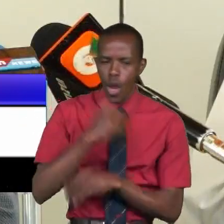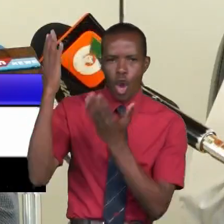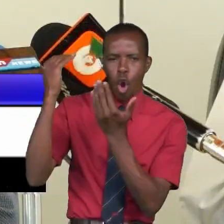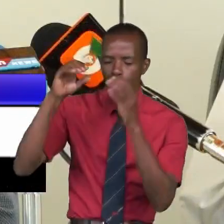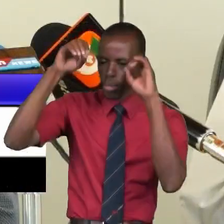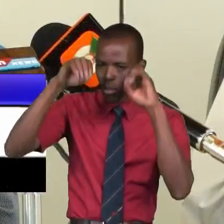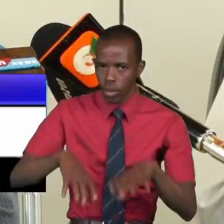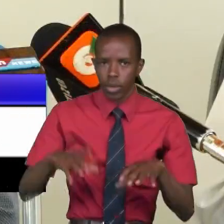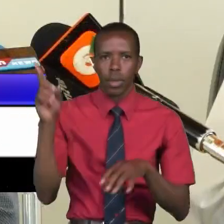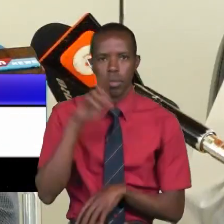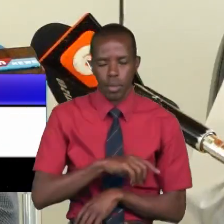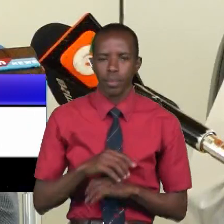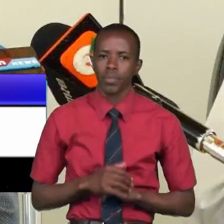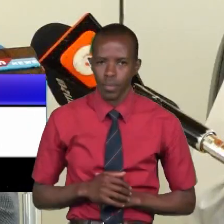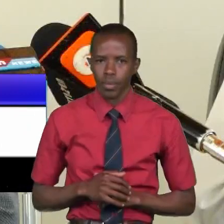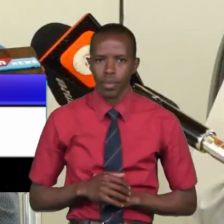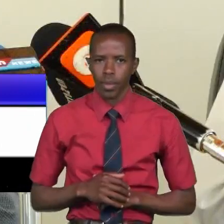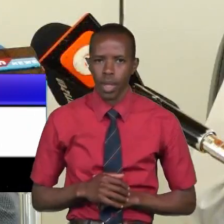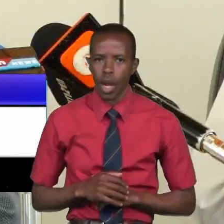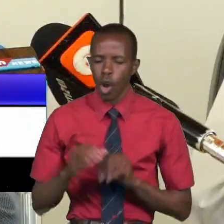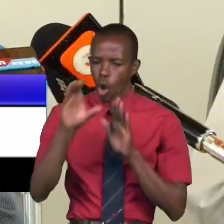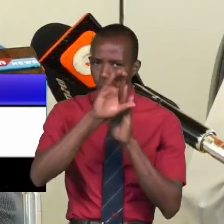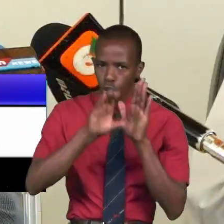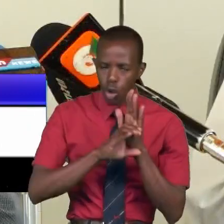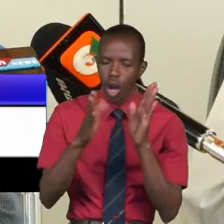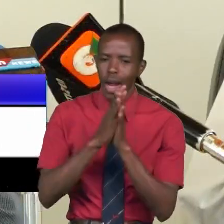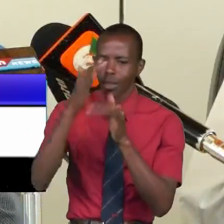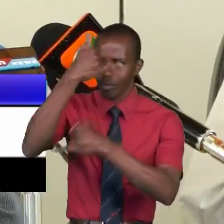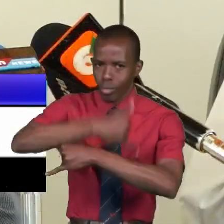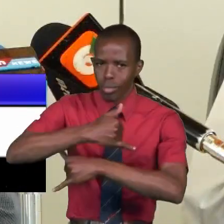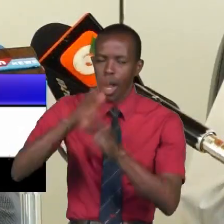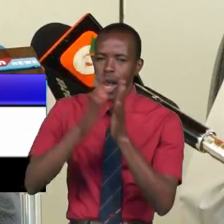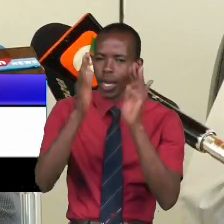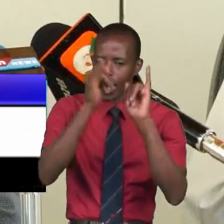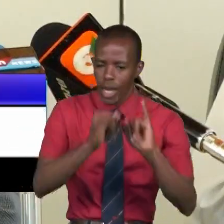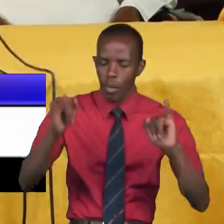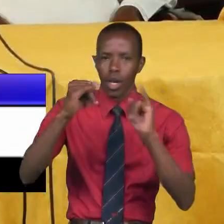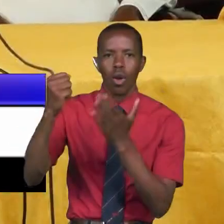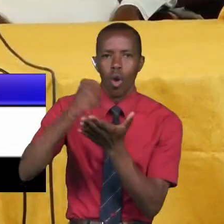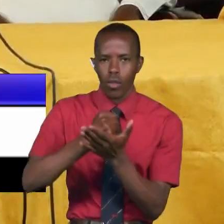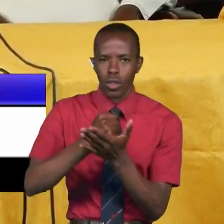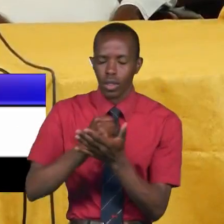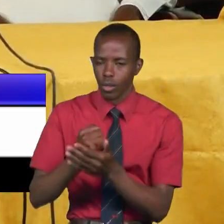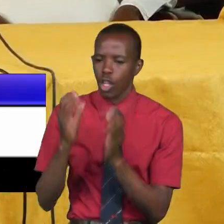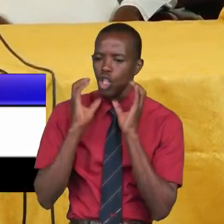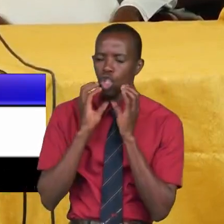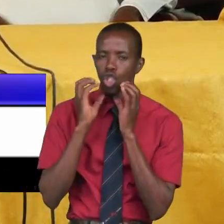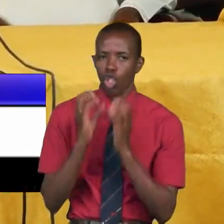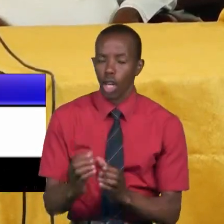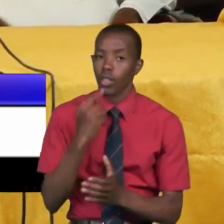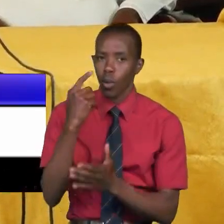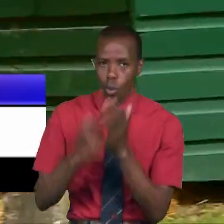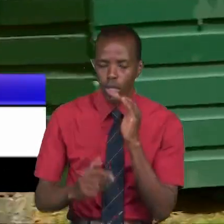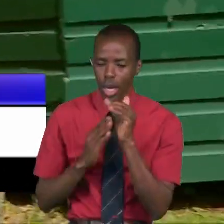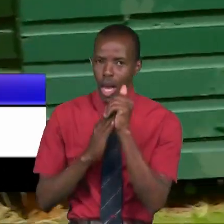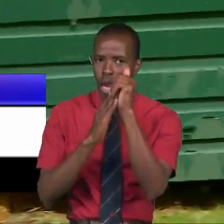hope in our constitutional institutions and independent offices. Sheikh Abdullahi Abdi stated that